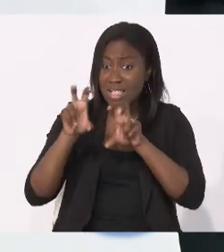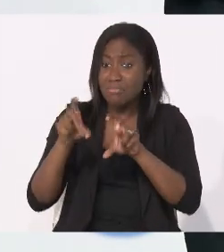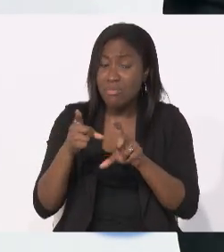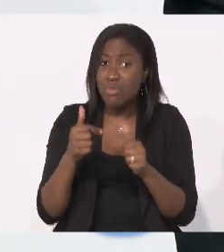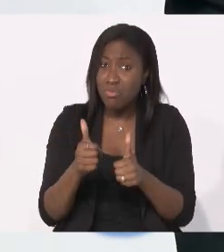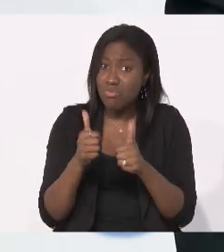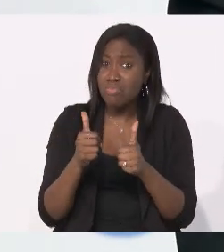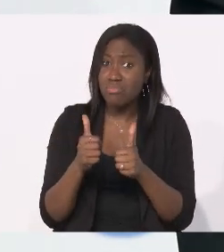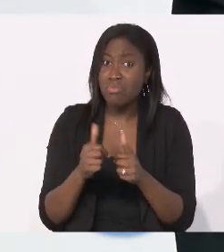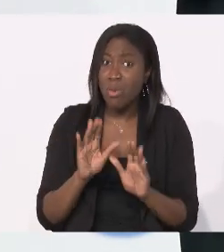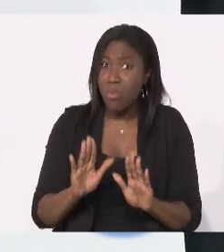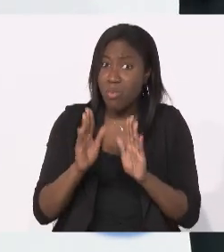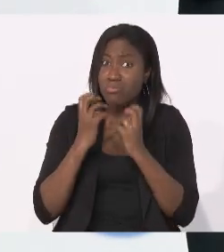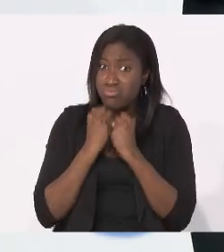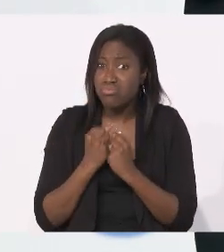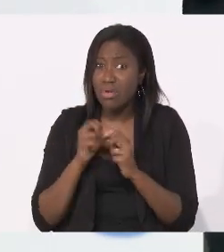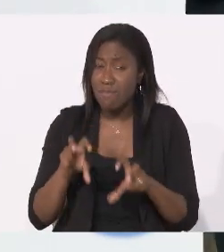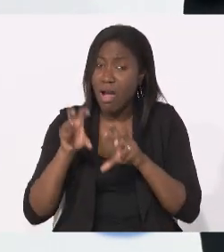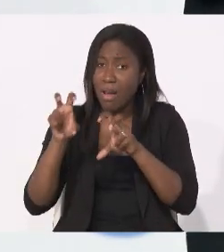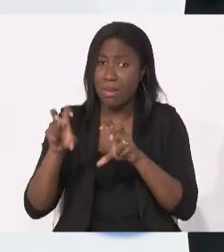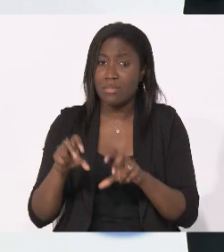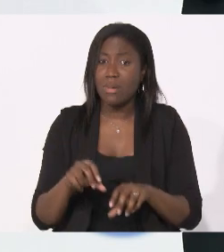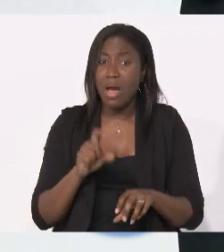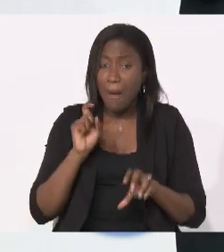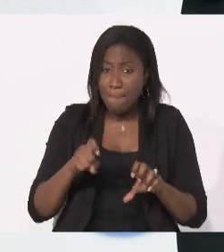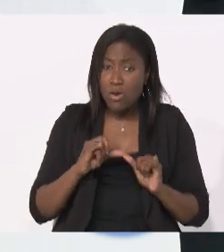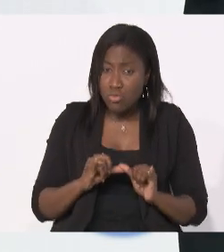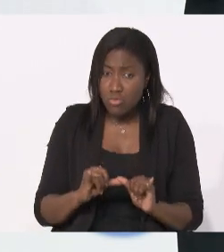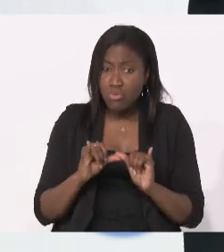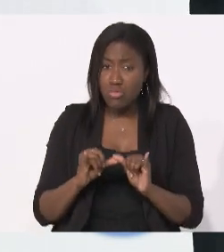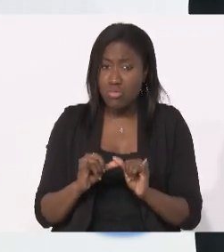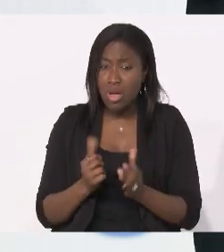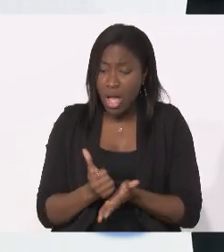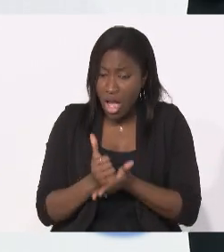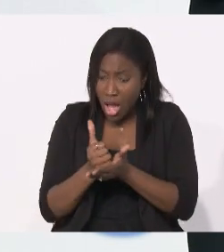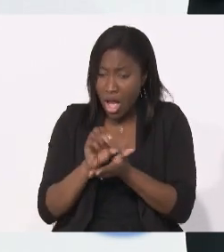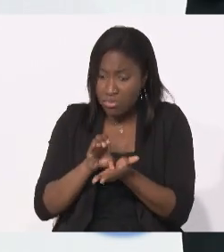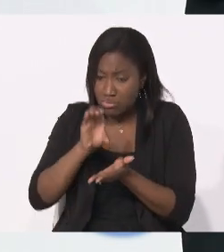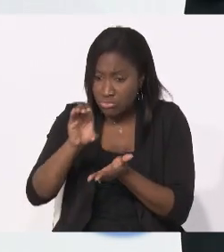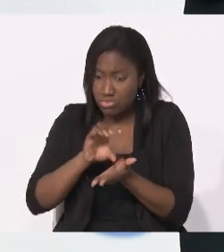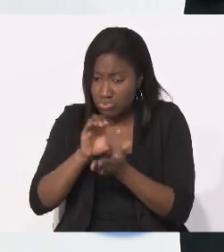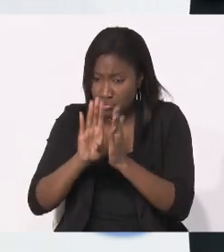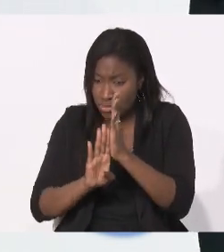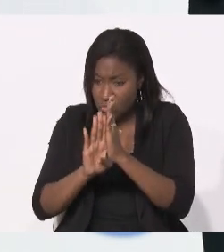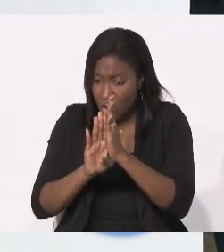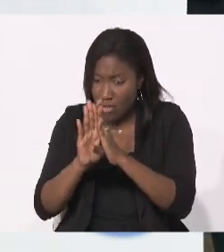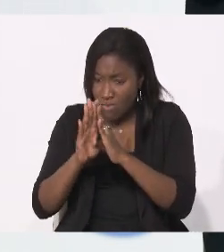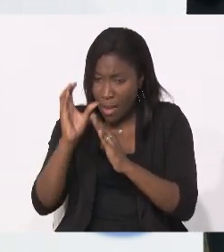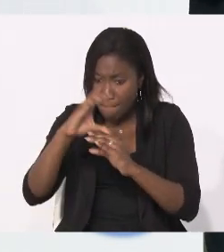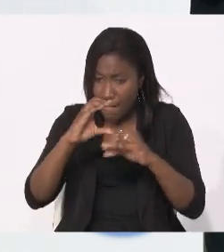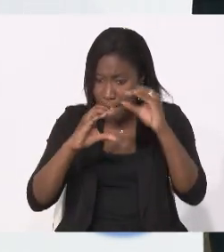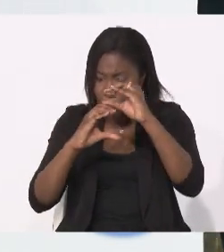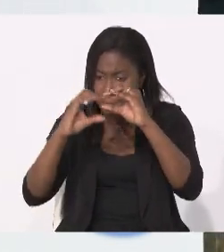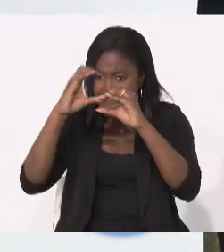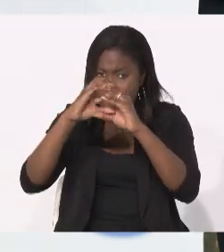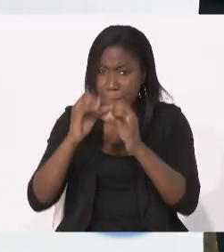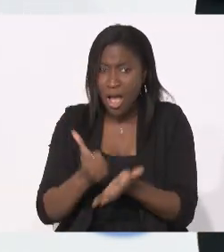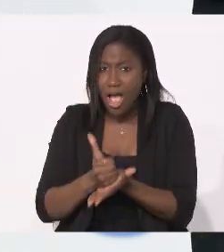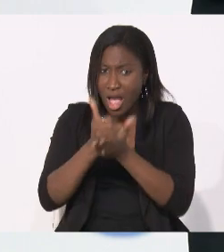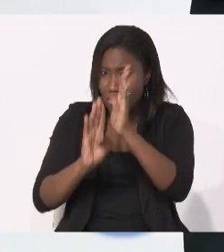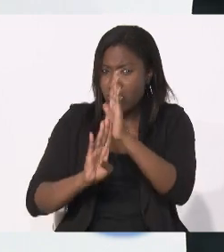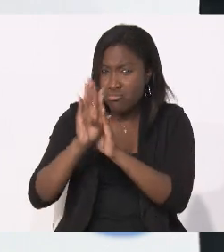the whole private-public thing connected. Because if your client, if your company,